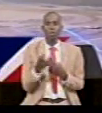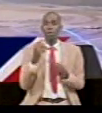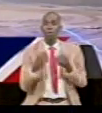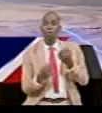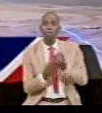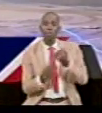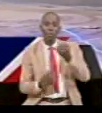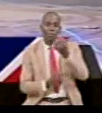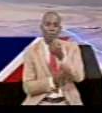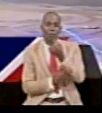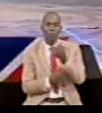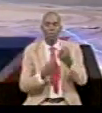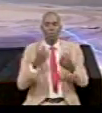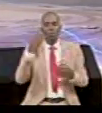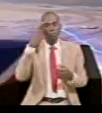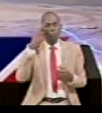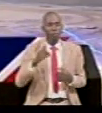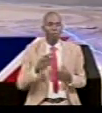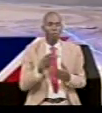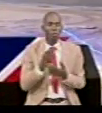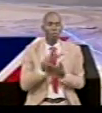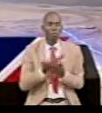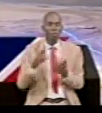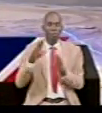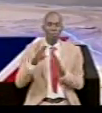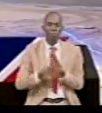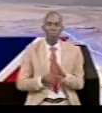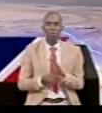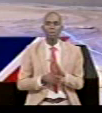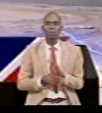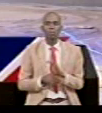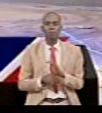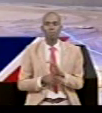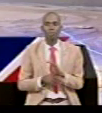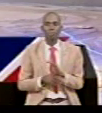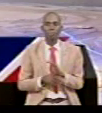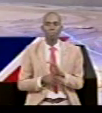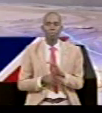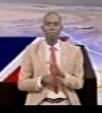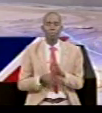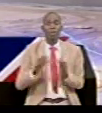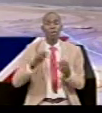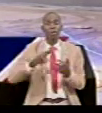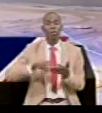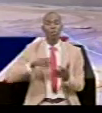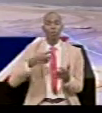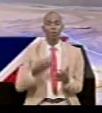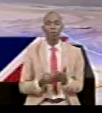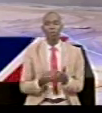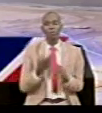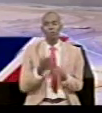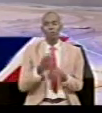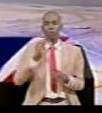one, the falling. Those who are falling from grace through the hidden circumcision.